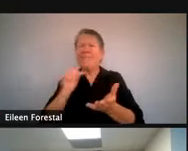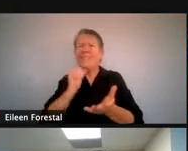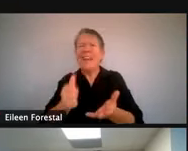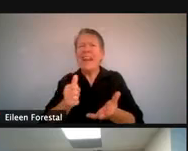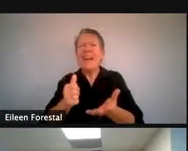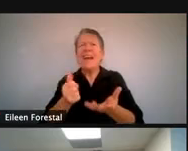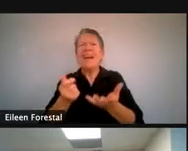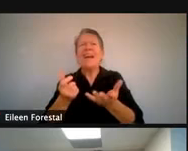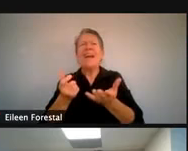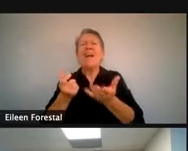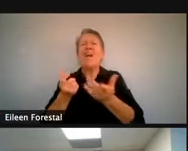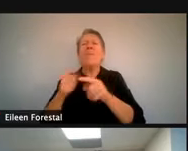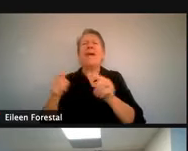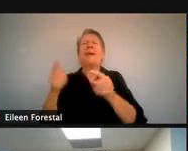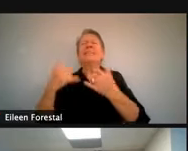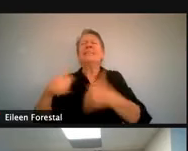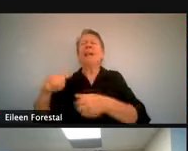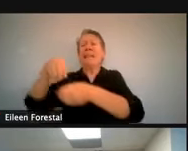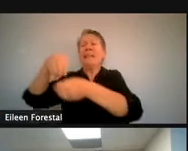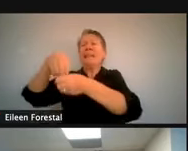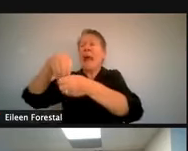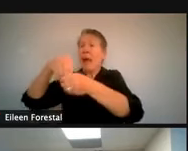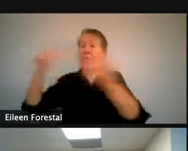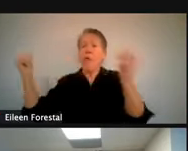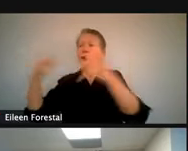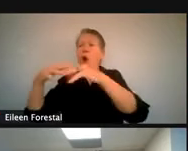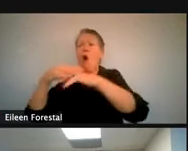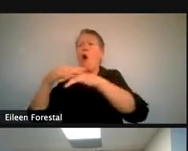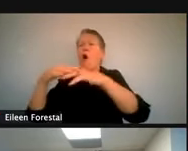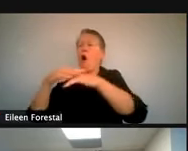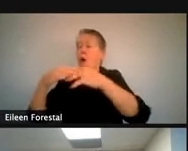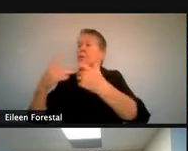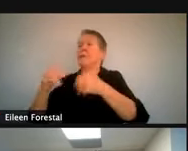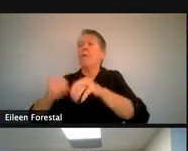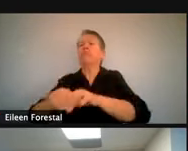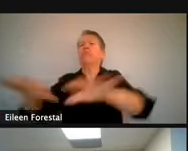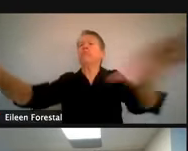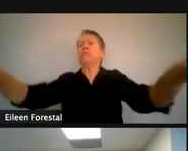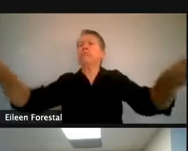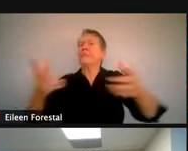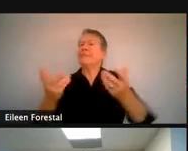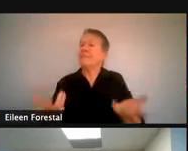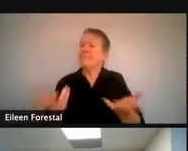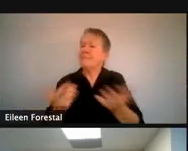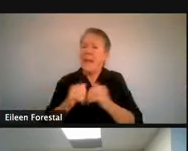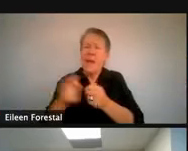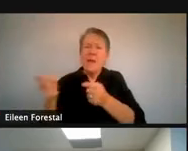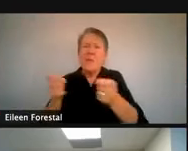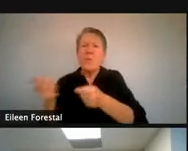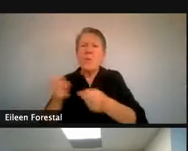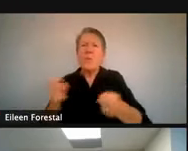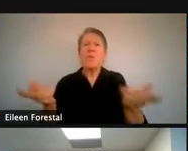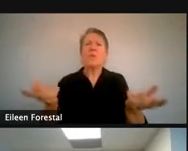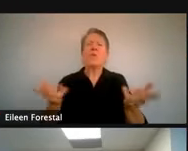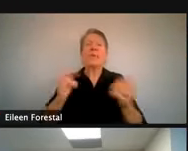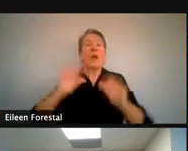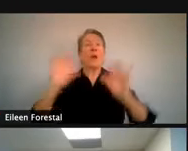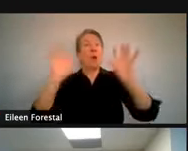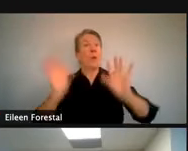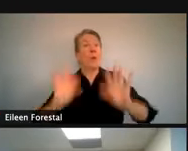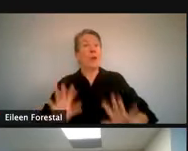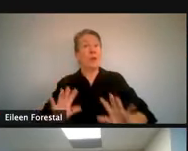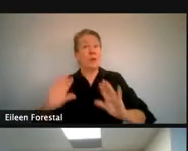need to remain vigilant. With regard to the weather in our own state, that tropical storm Zeta, which went from a hurricane